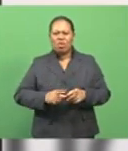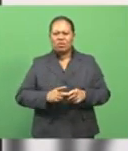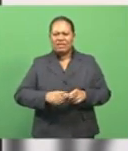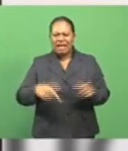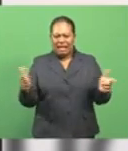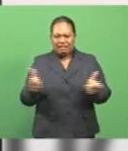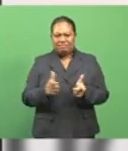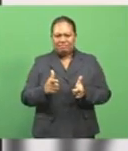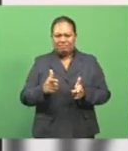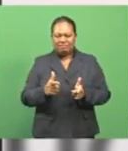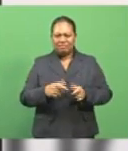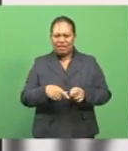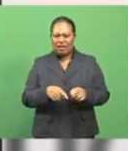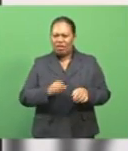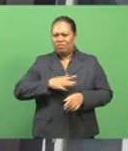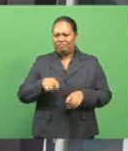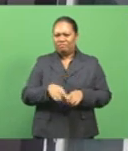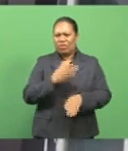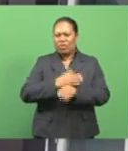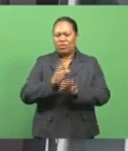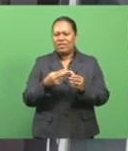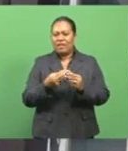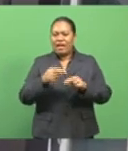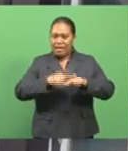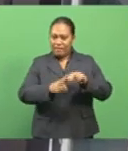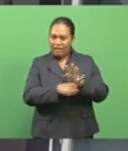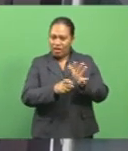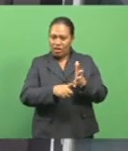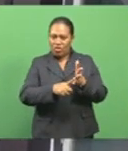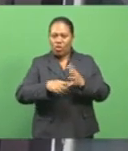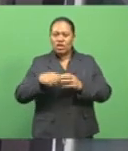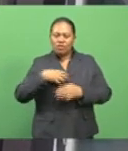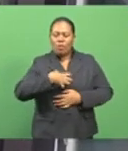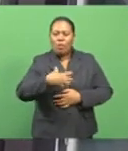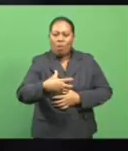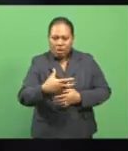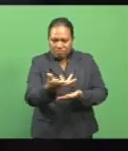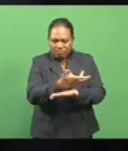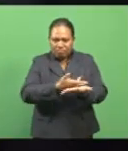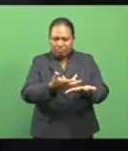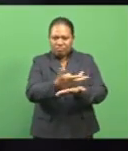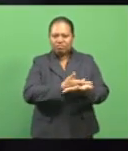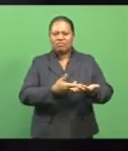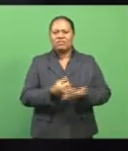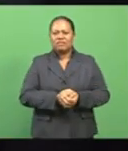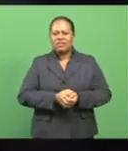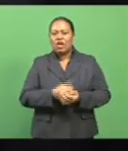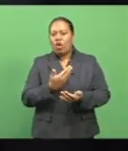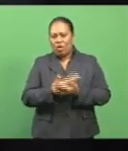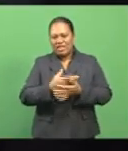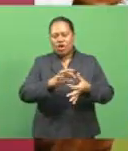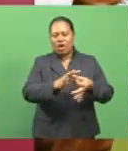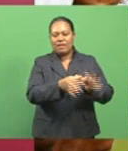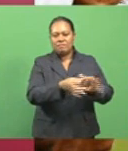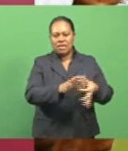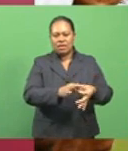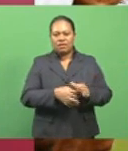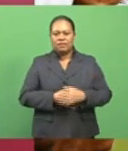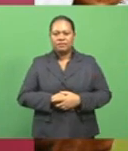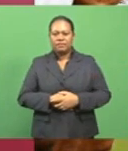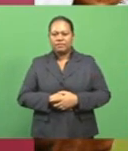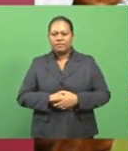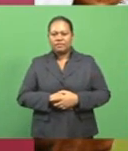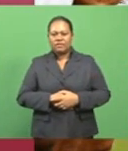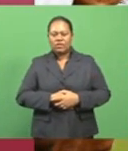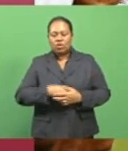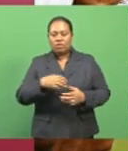of quality competitive rugby. FRU will have further discussions with relevant authorities regarding the Olympics. Fiji Sports Commission,